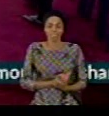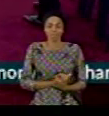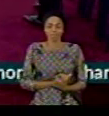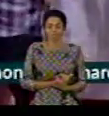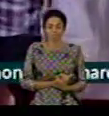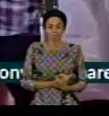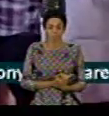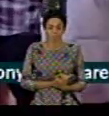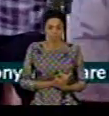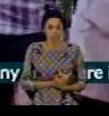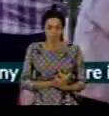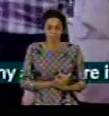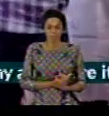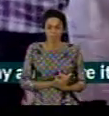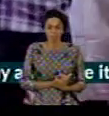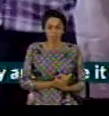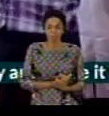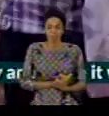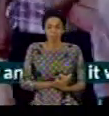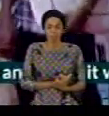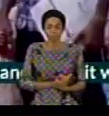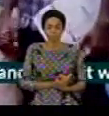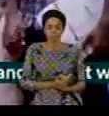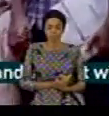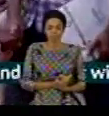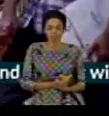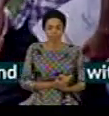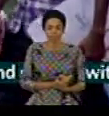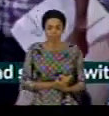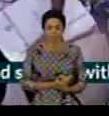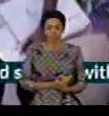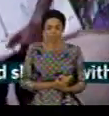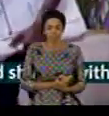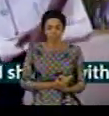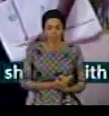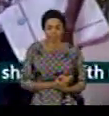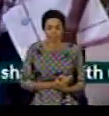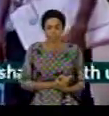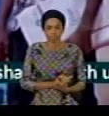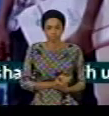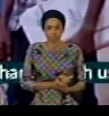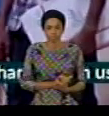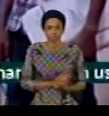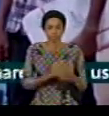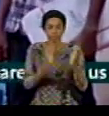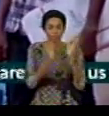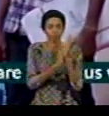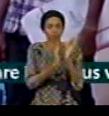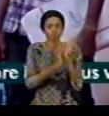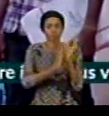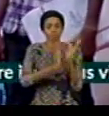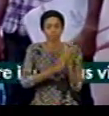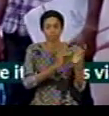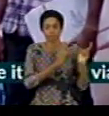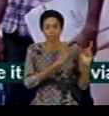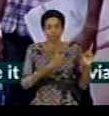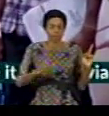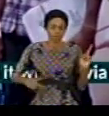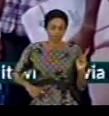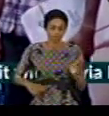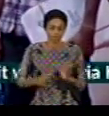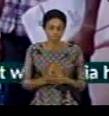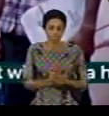go ahead let's be smart about it go ahead praise the Lord